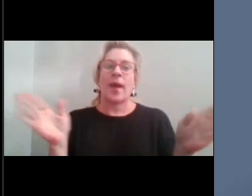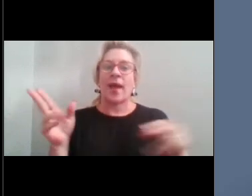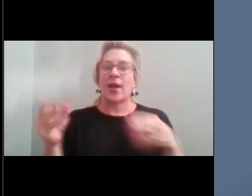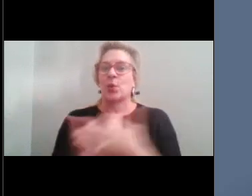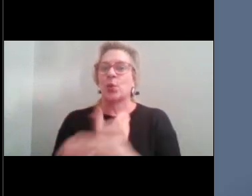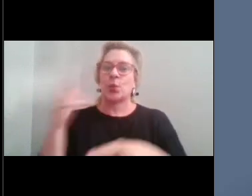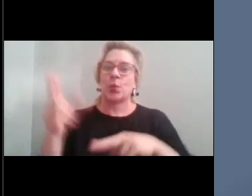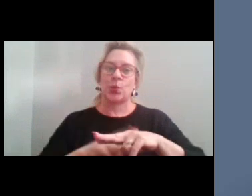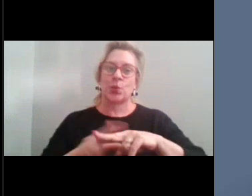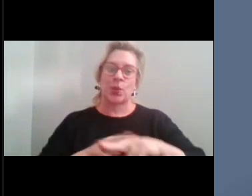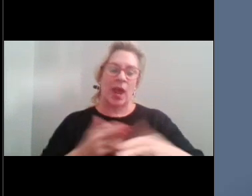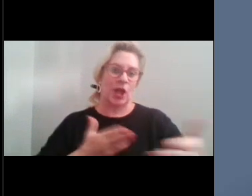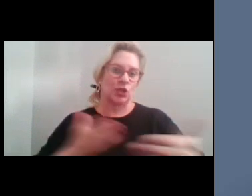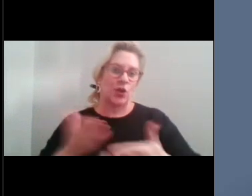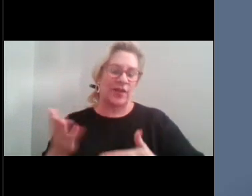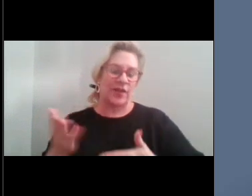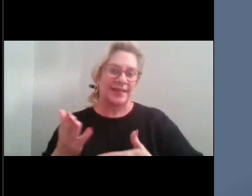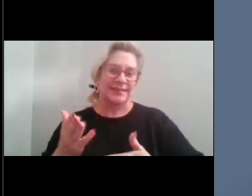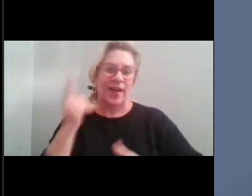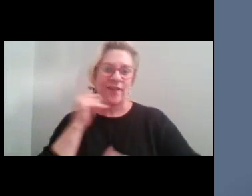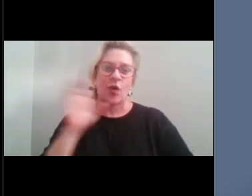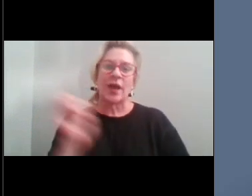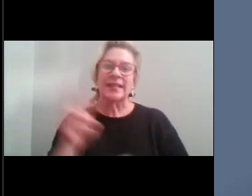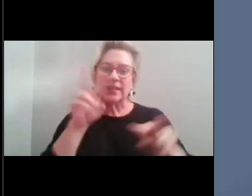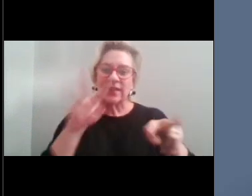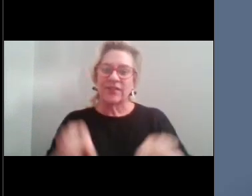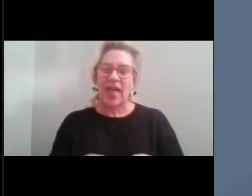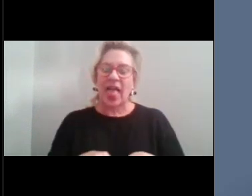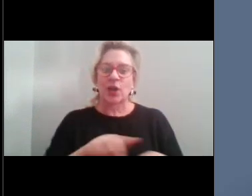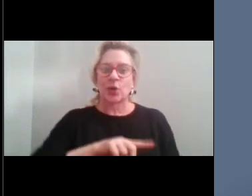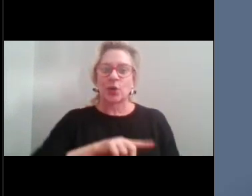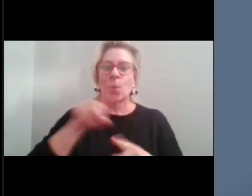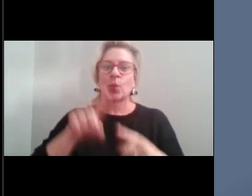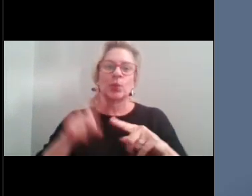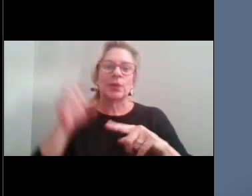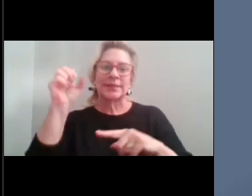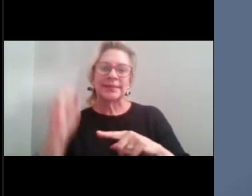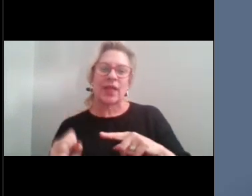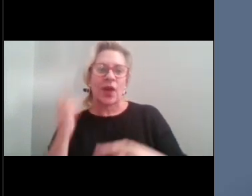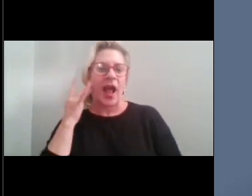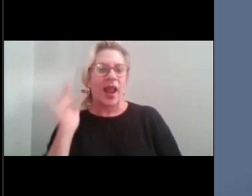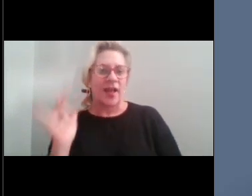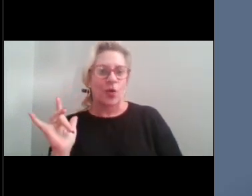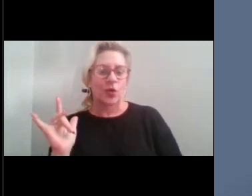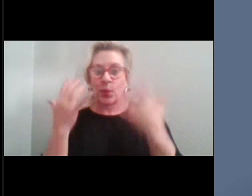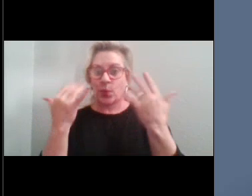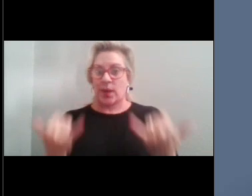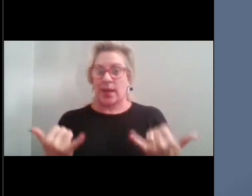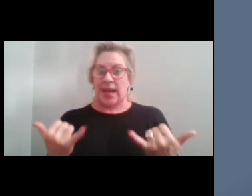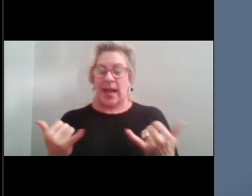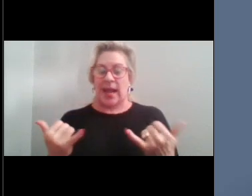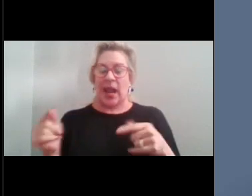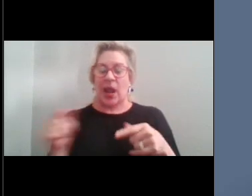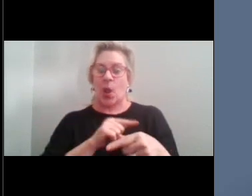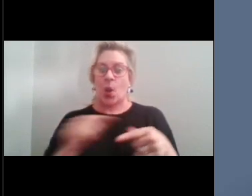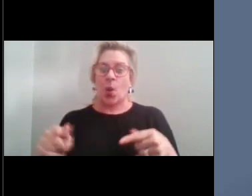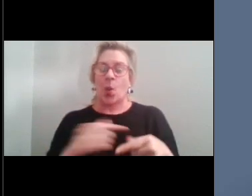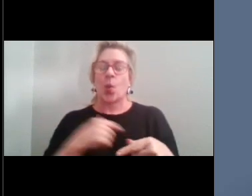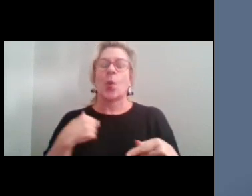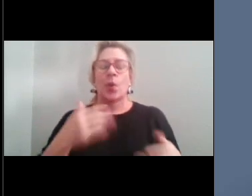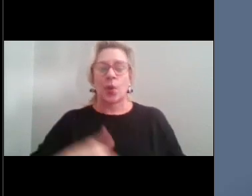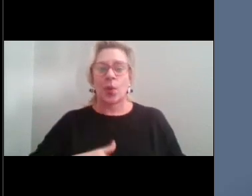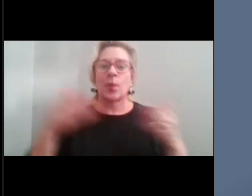service, providing a new way for East Valley residents to connect to Southern California. Concurrently, SBCTA is delivering